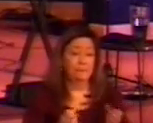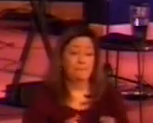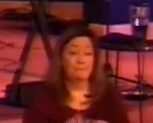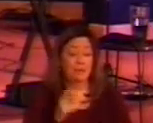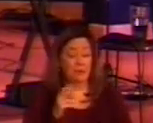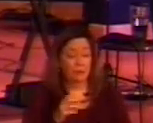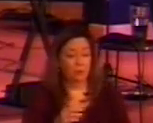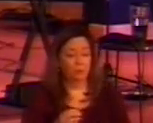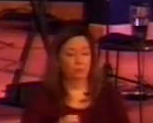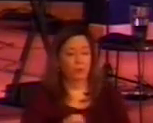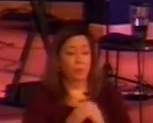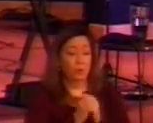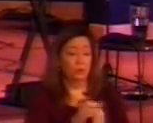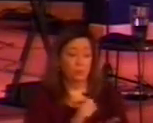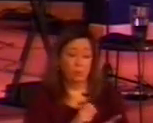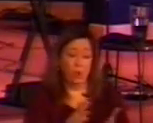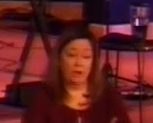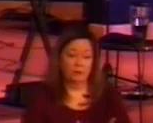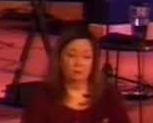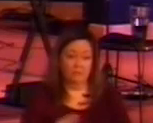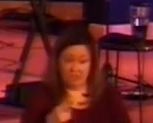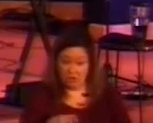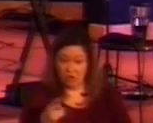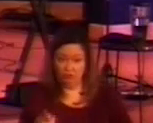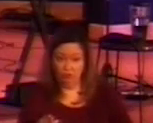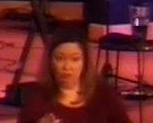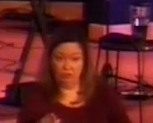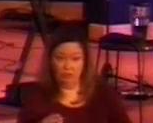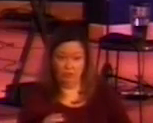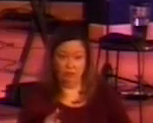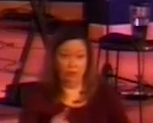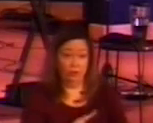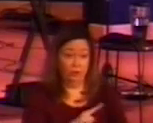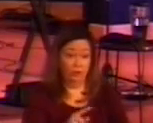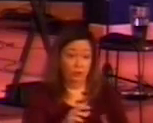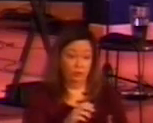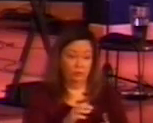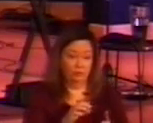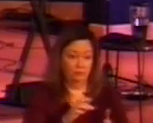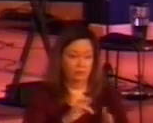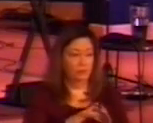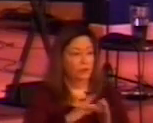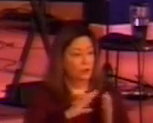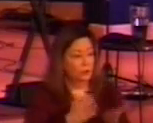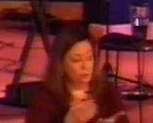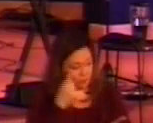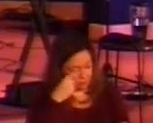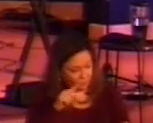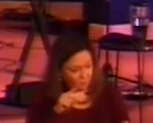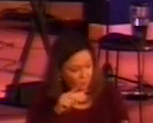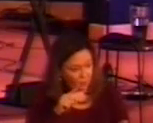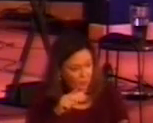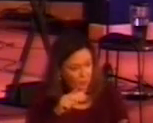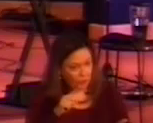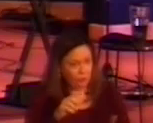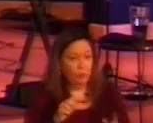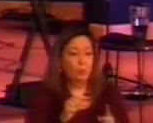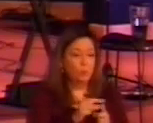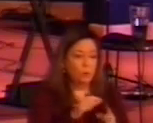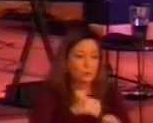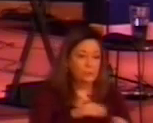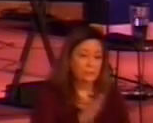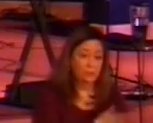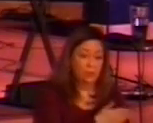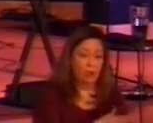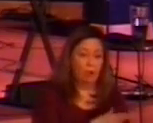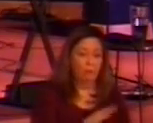worship writers throughout history have used scriptures to form or inspire the lyrics of their songs. We're going to look at a